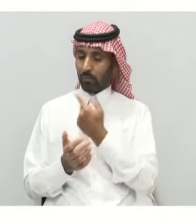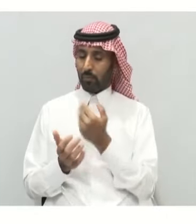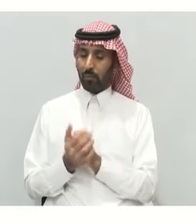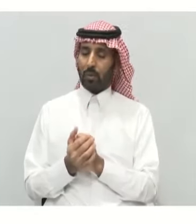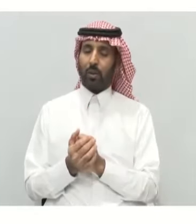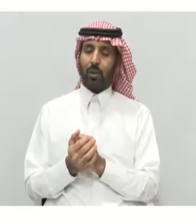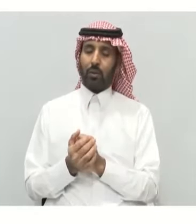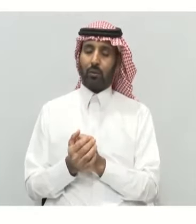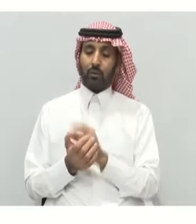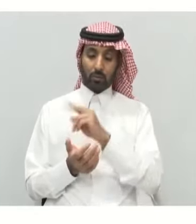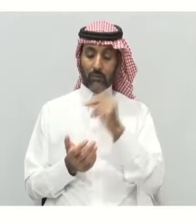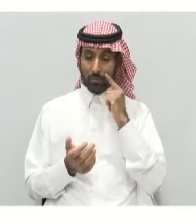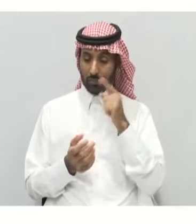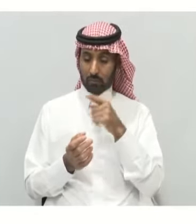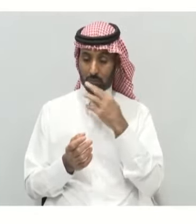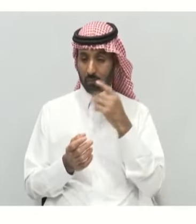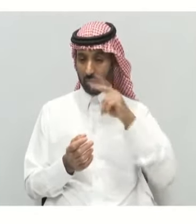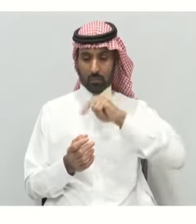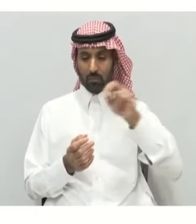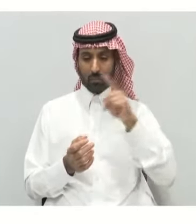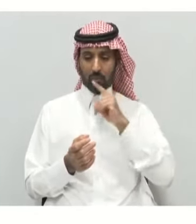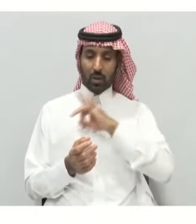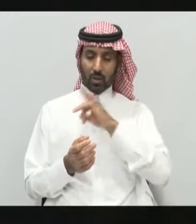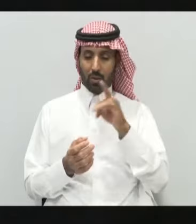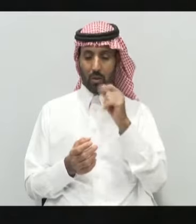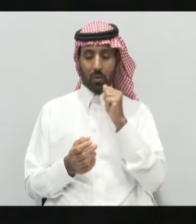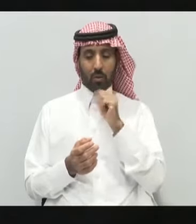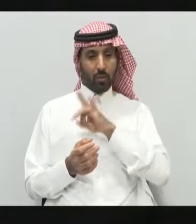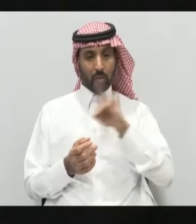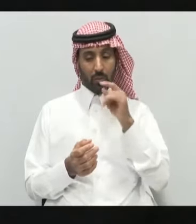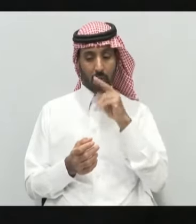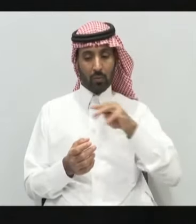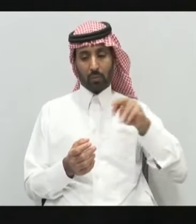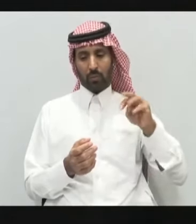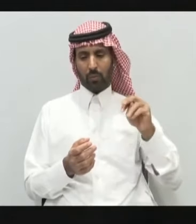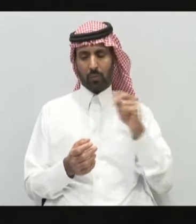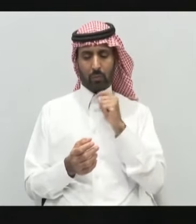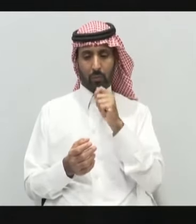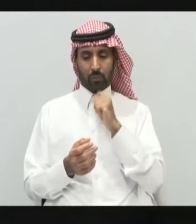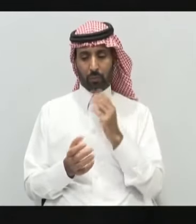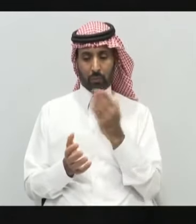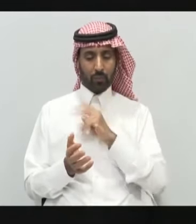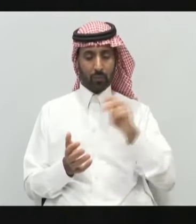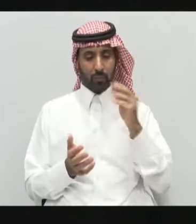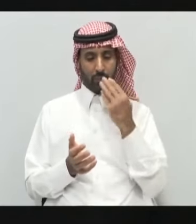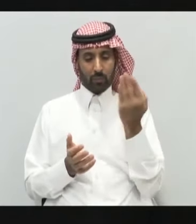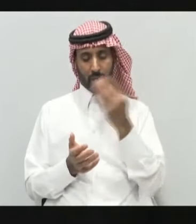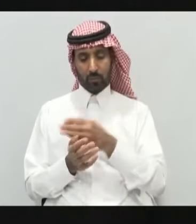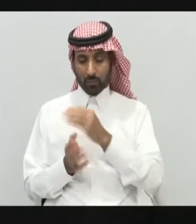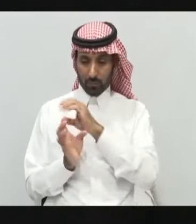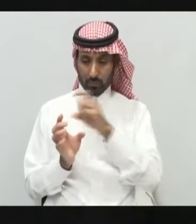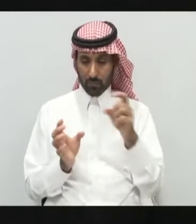doesn't. The same goes for no. Imagine that we are making a negative